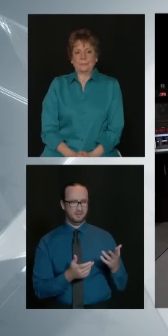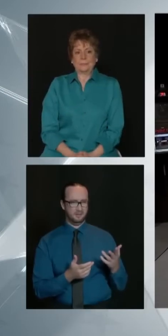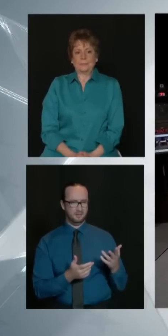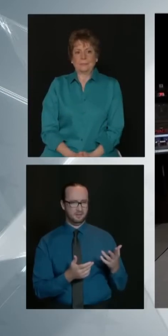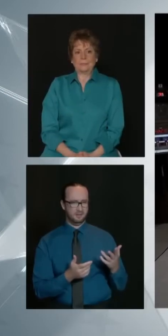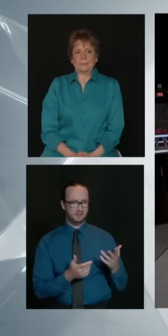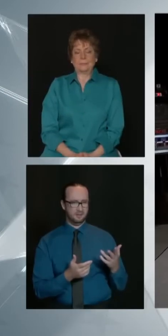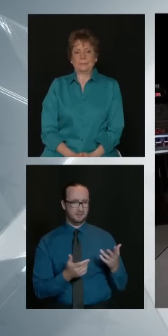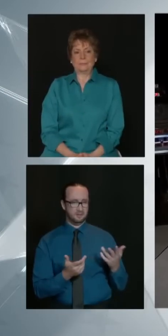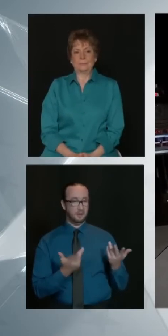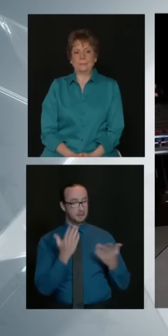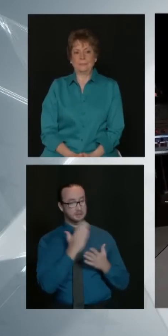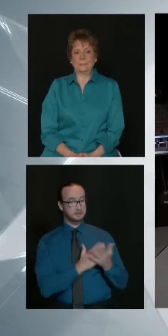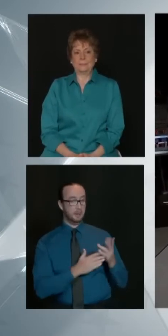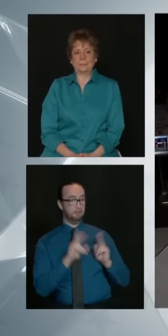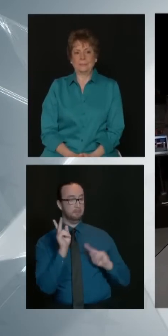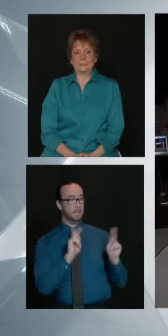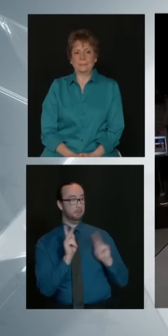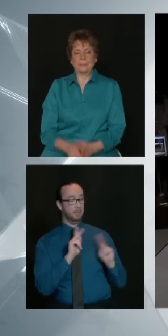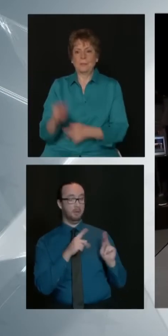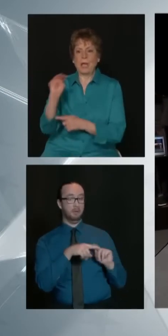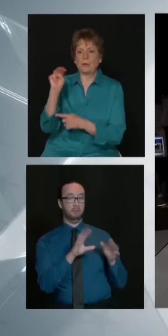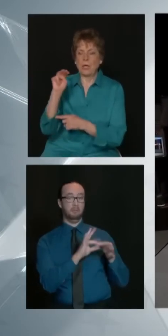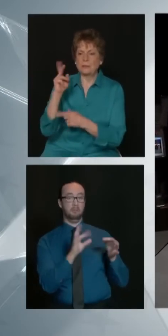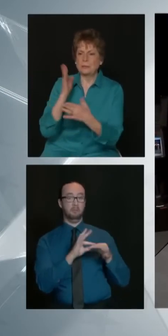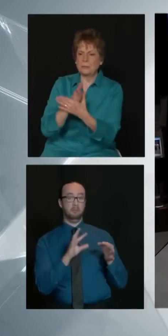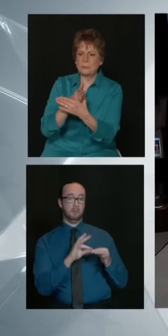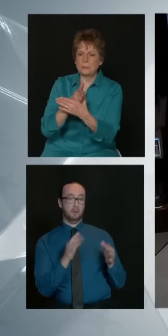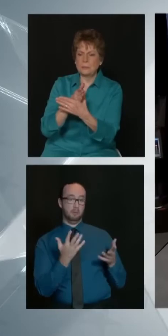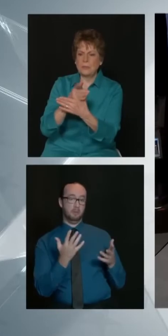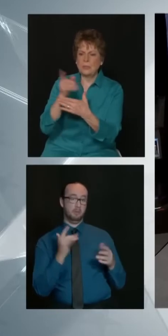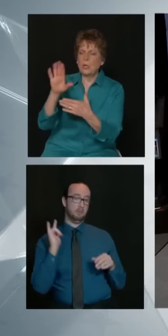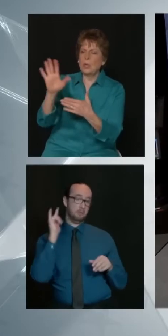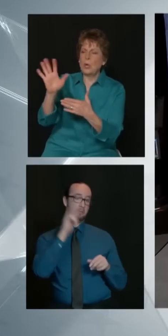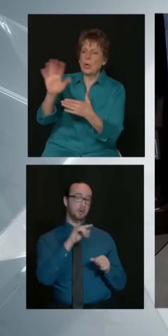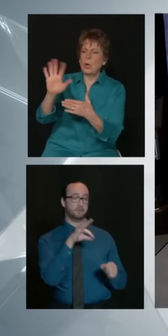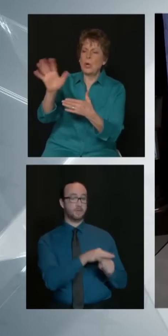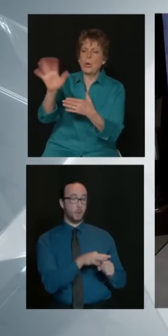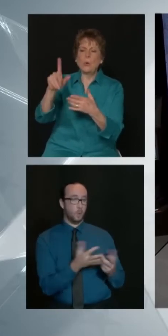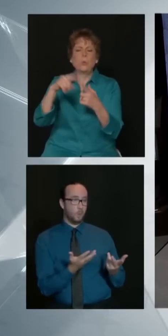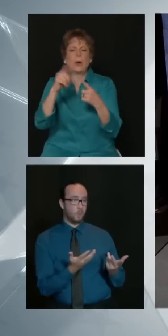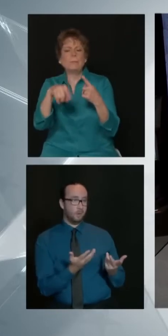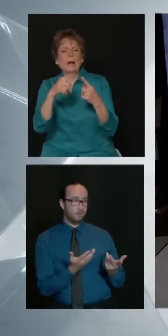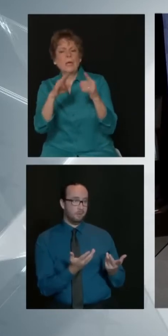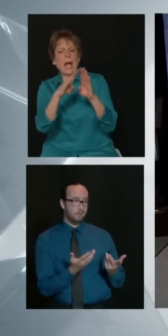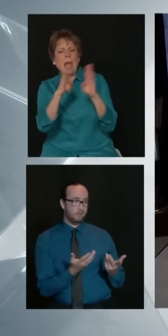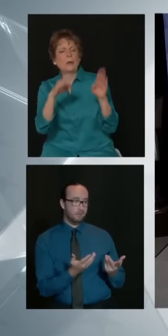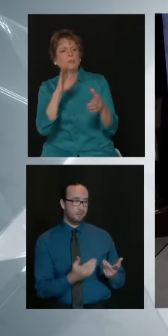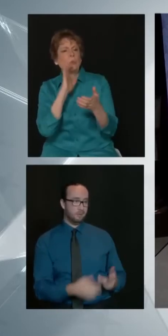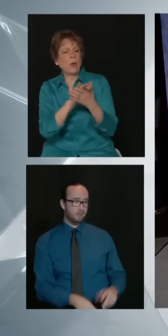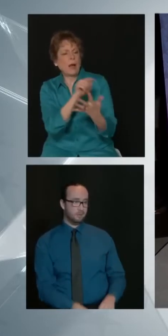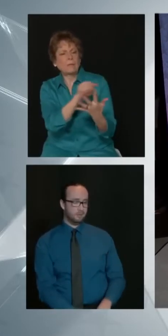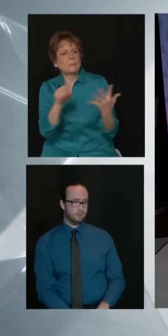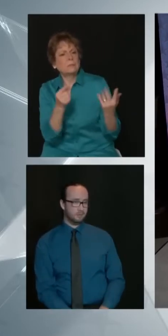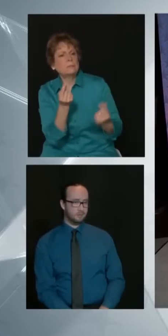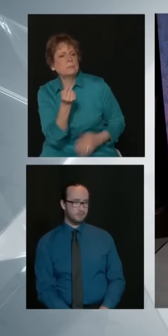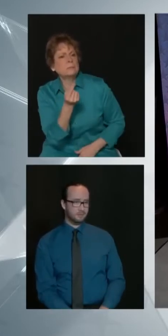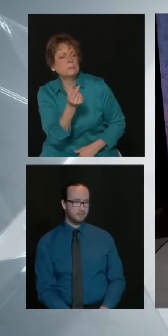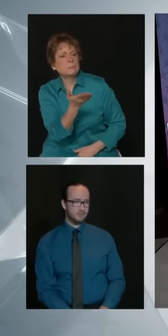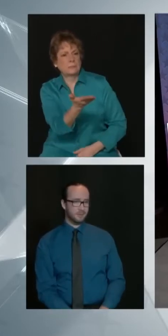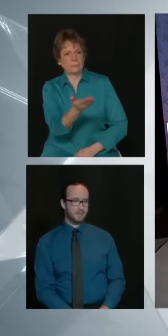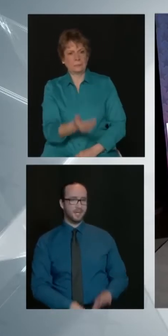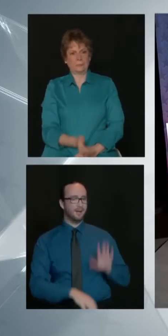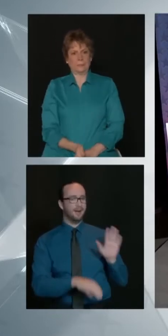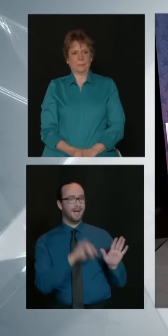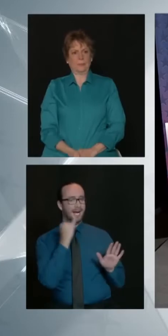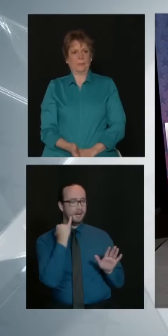sounds like a pretty good reason for an absentee ballot, right? What about a suburban housewife? I'd be okay with that if she enclosed a copy of her driver's license.